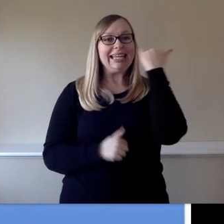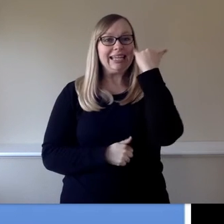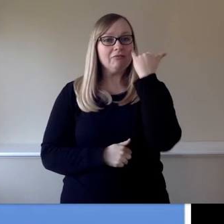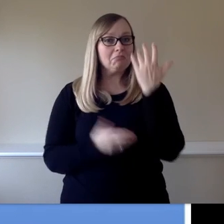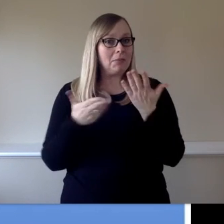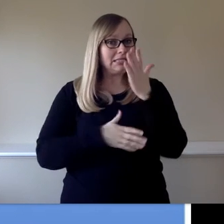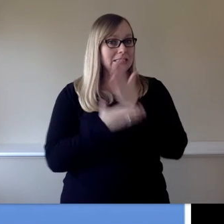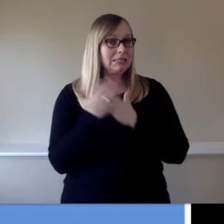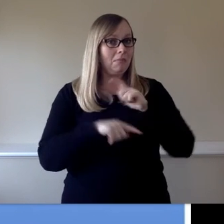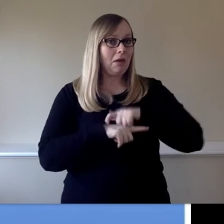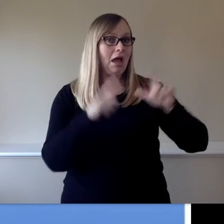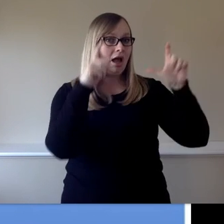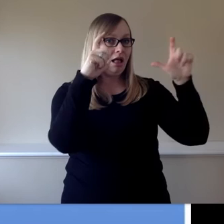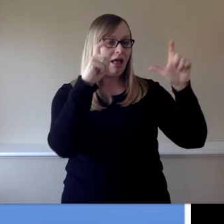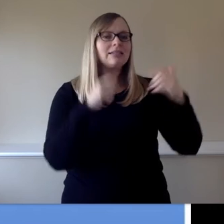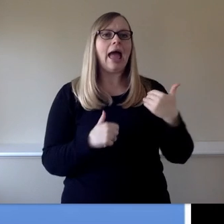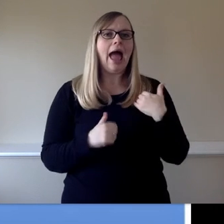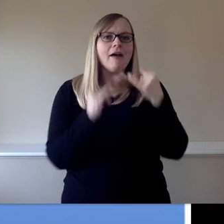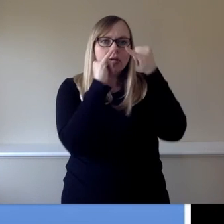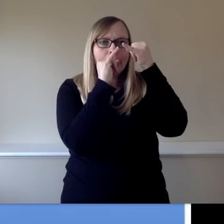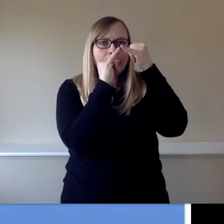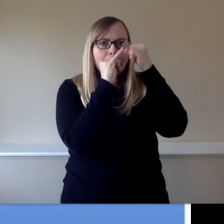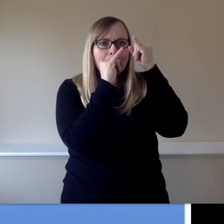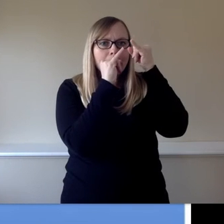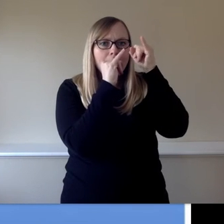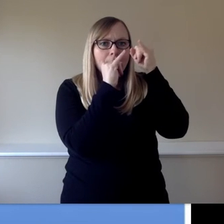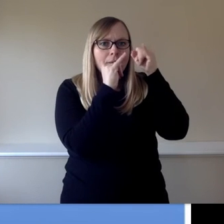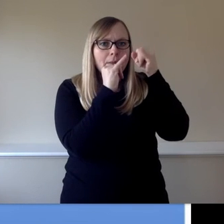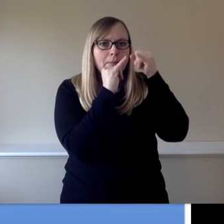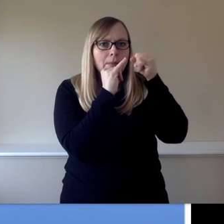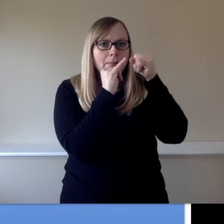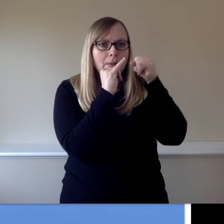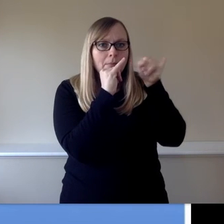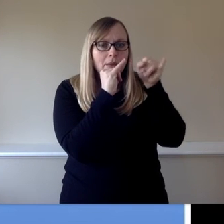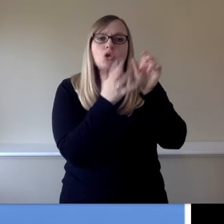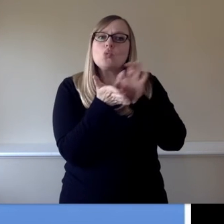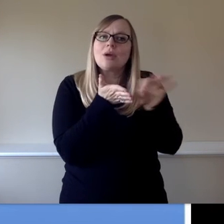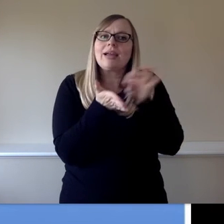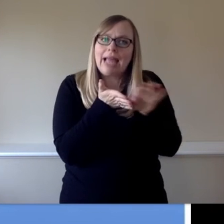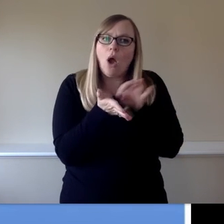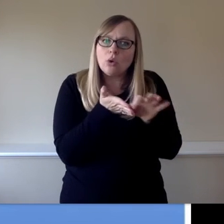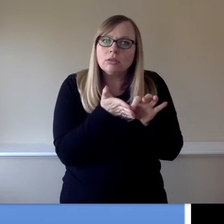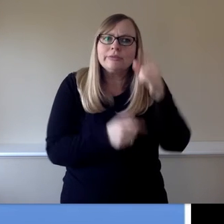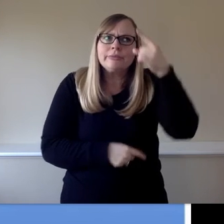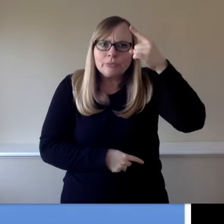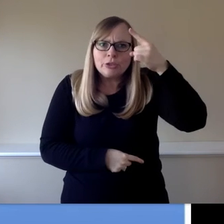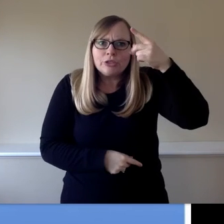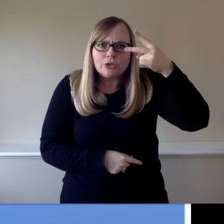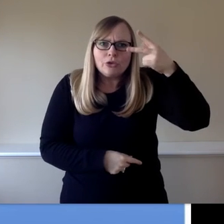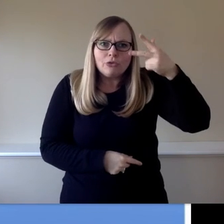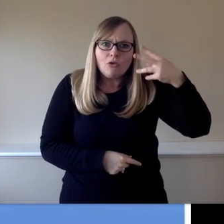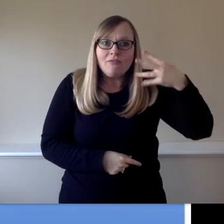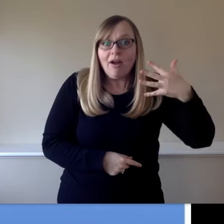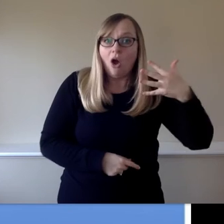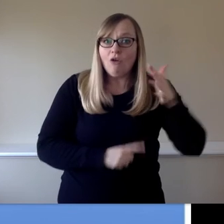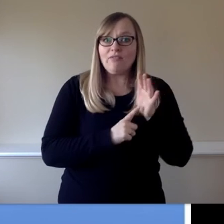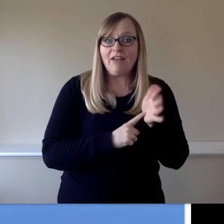the numbers, you would count 1, 2, 3, 4 lines, or 5 spaces, which represent a minute